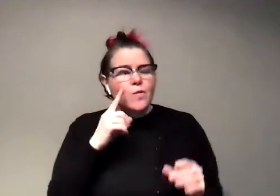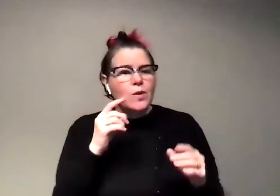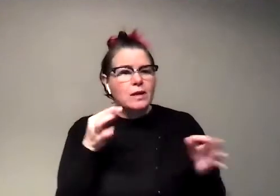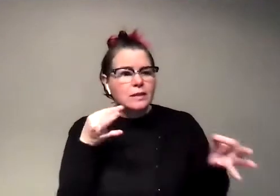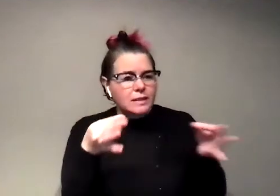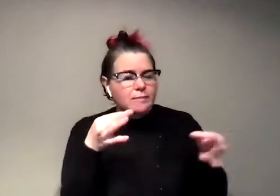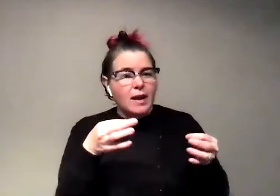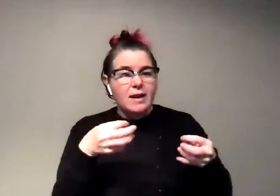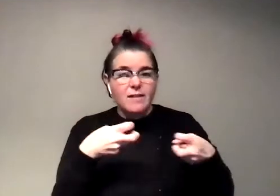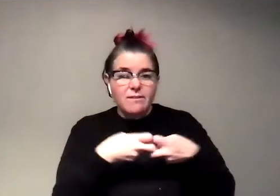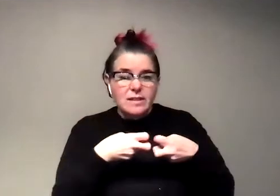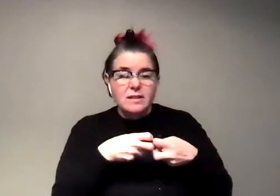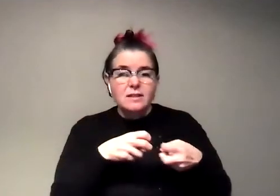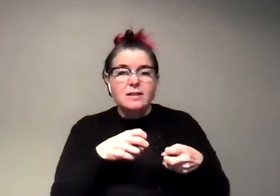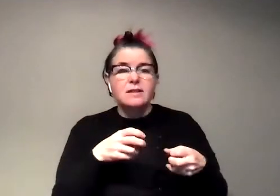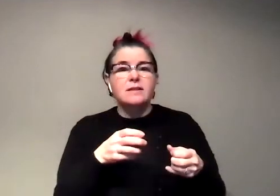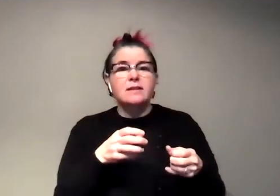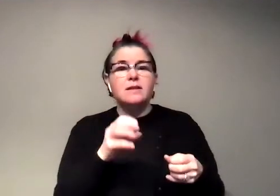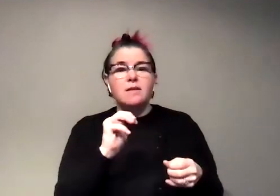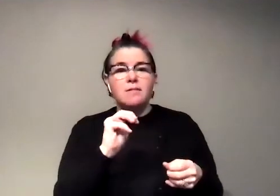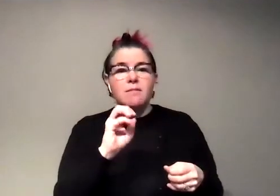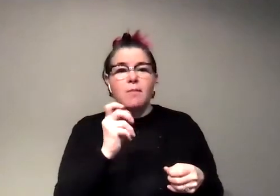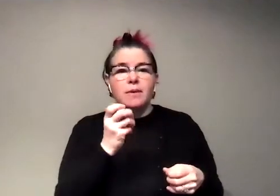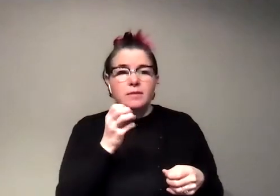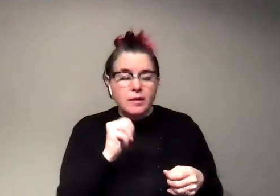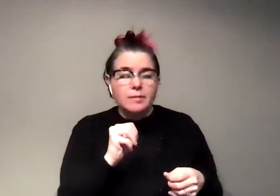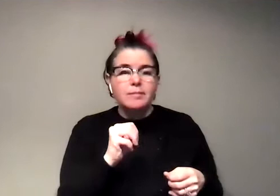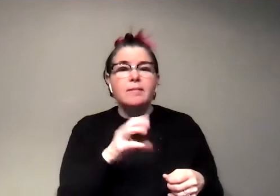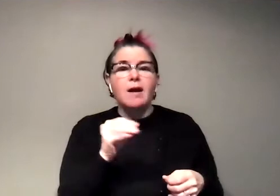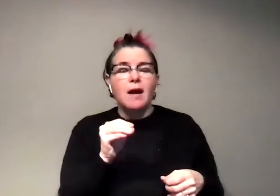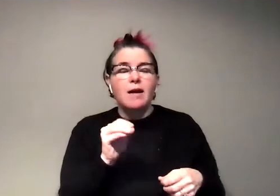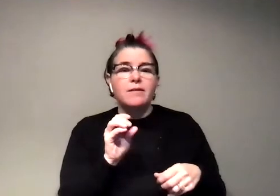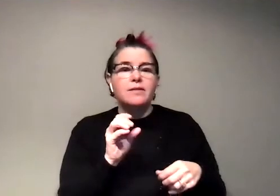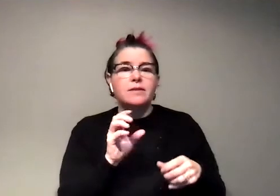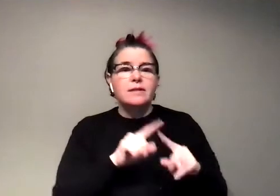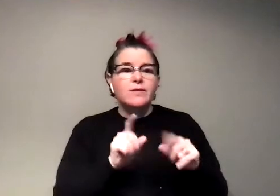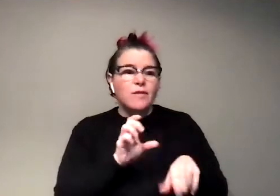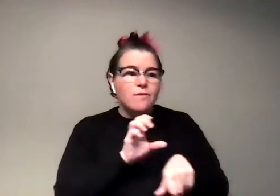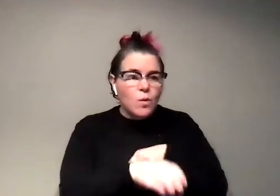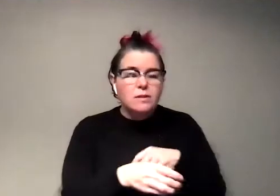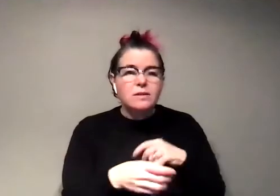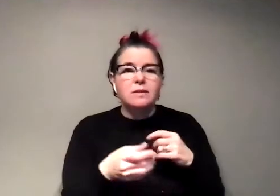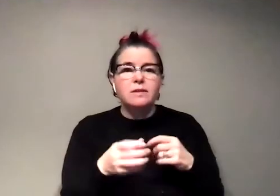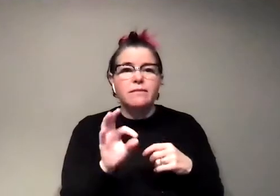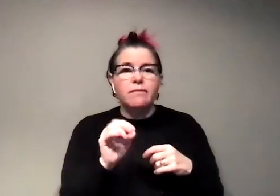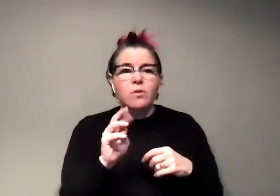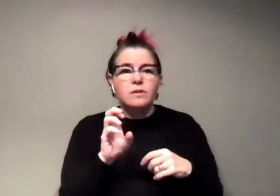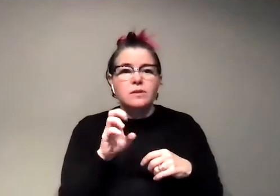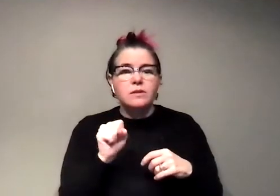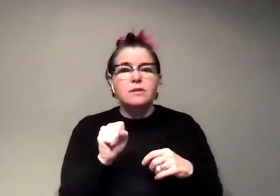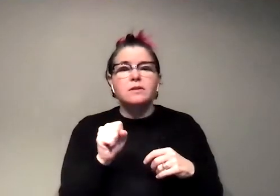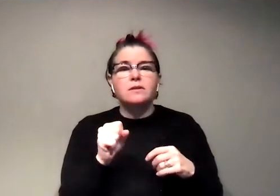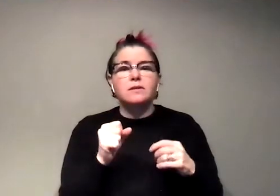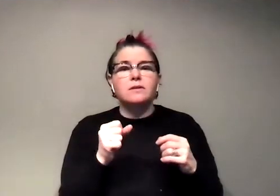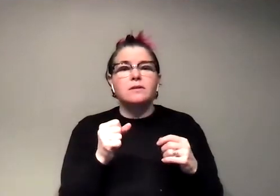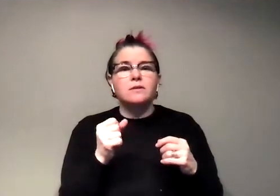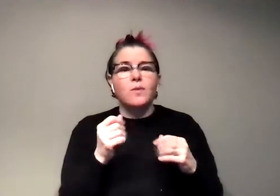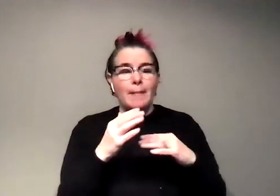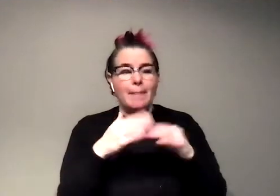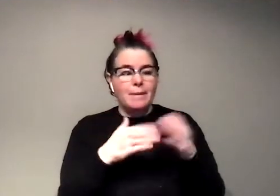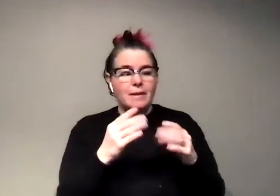physics concepts of momentum, and forces, and like why you're building things at like an